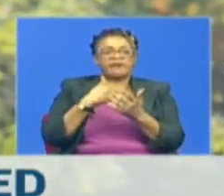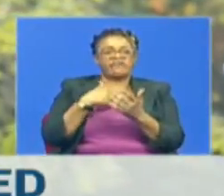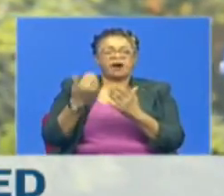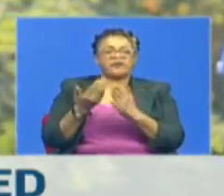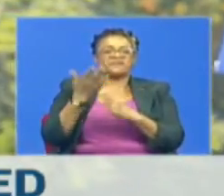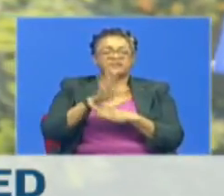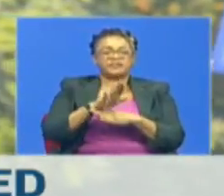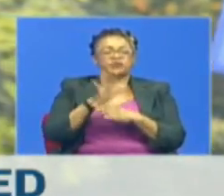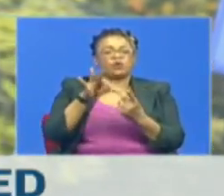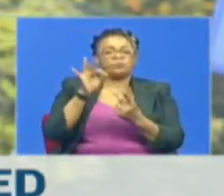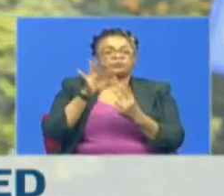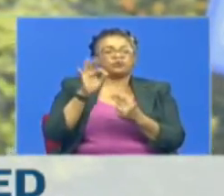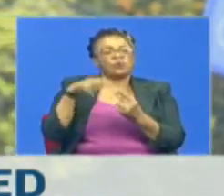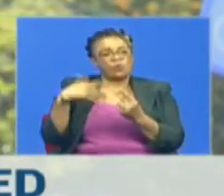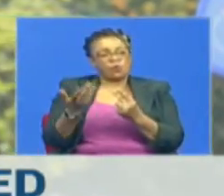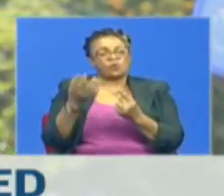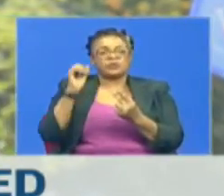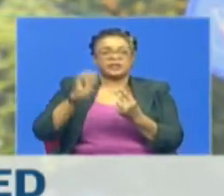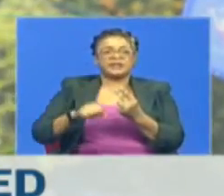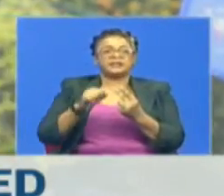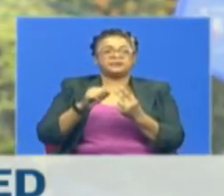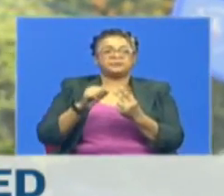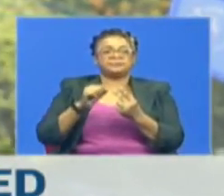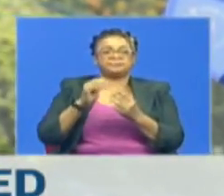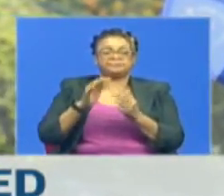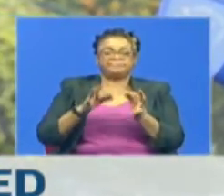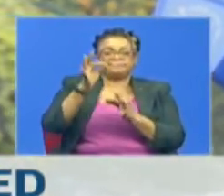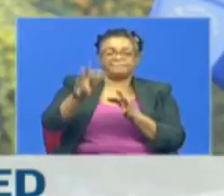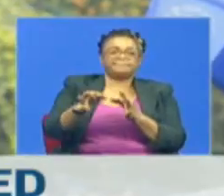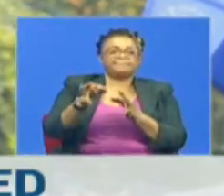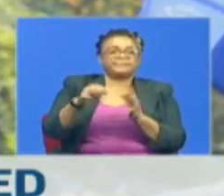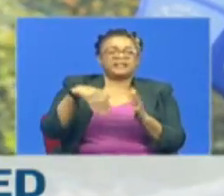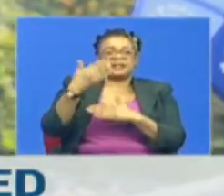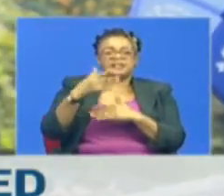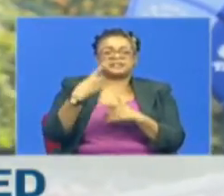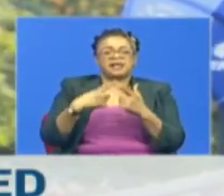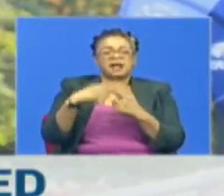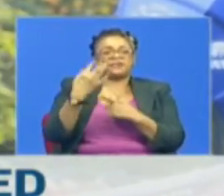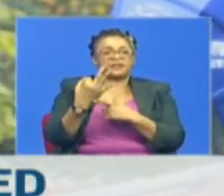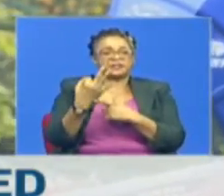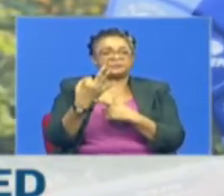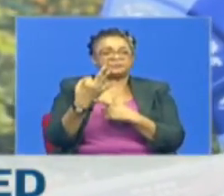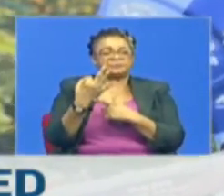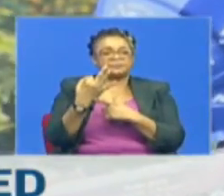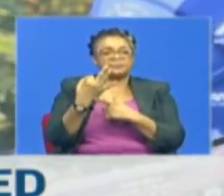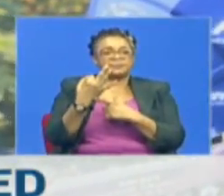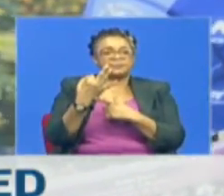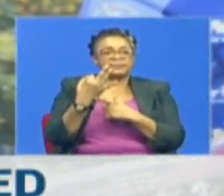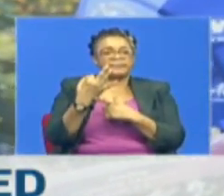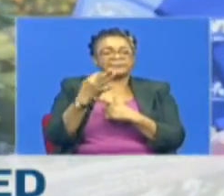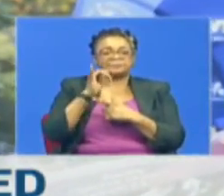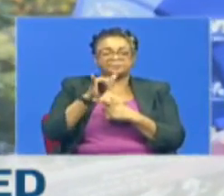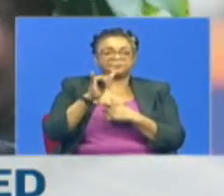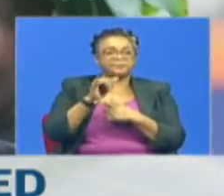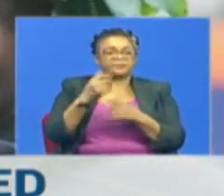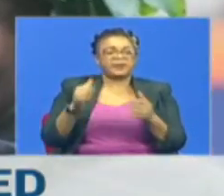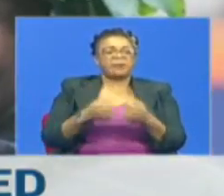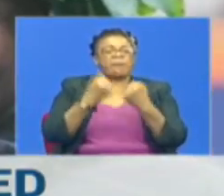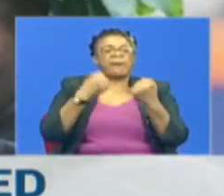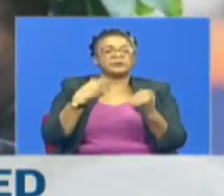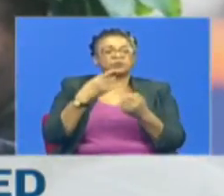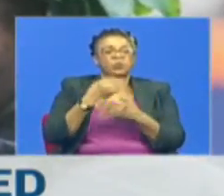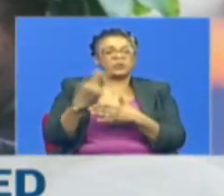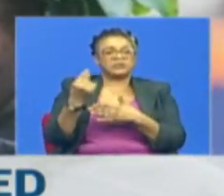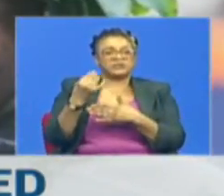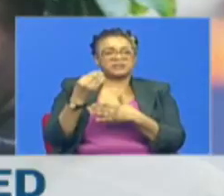option, or they can defer entry to races in the next 3 years. The decision comes after weeks